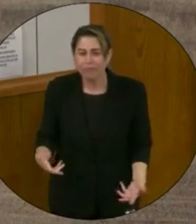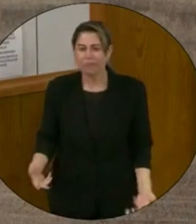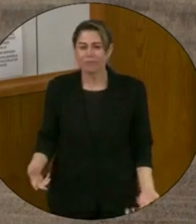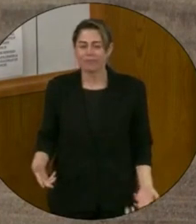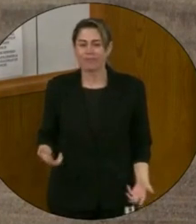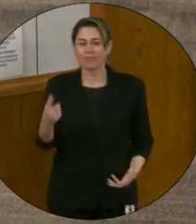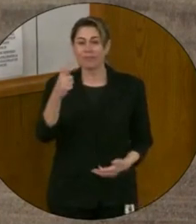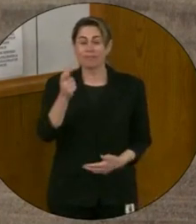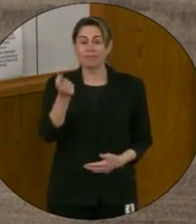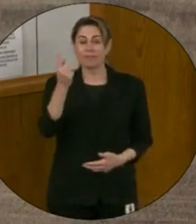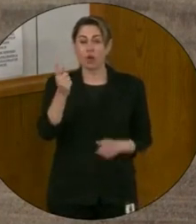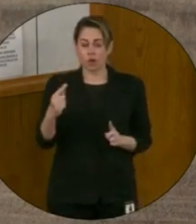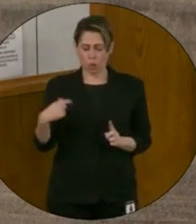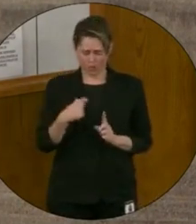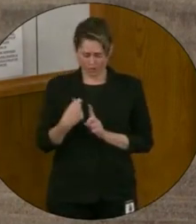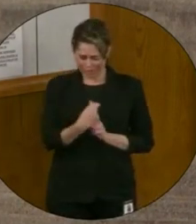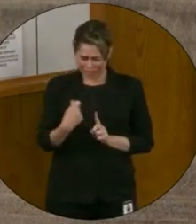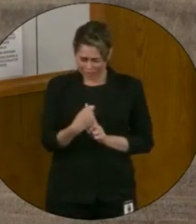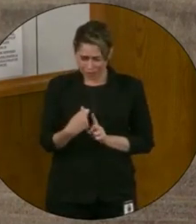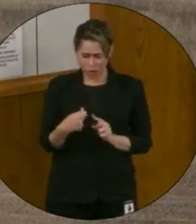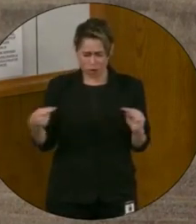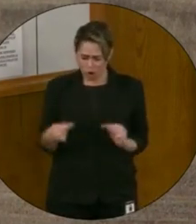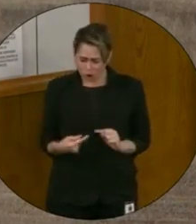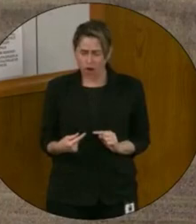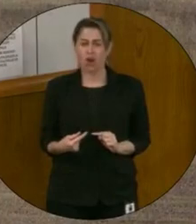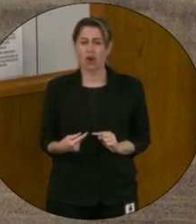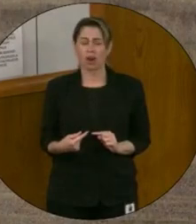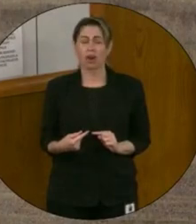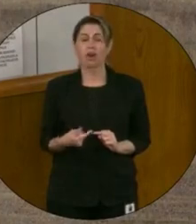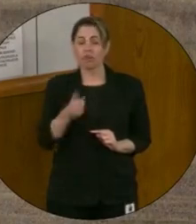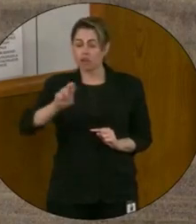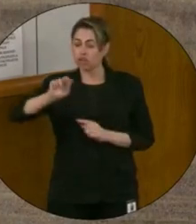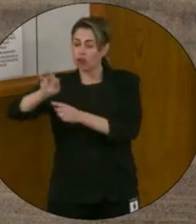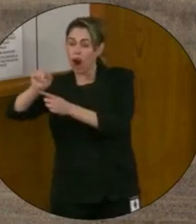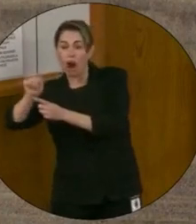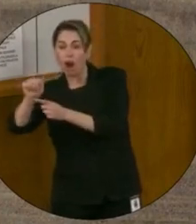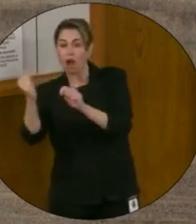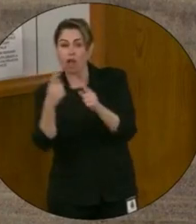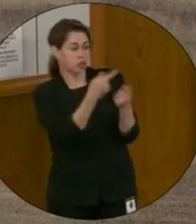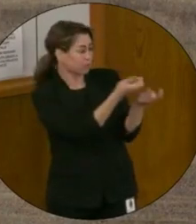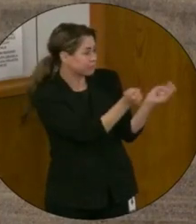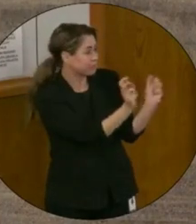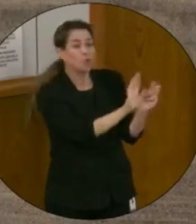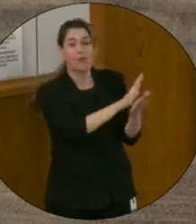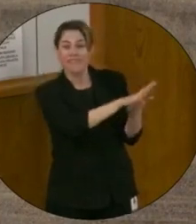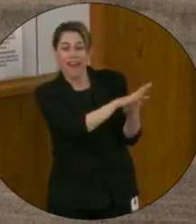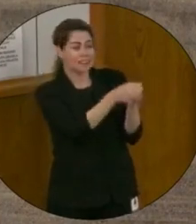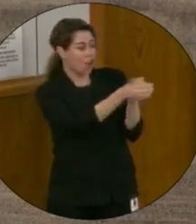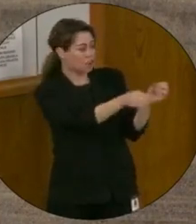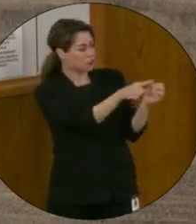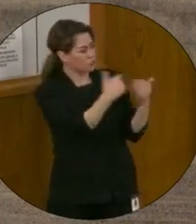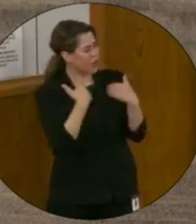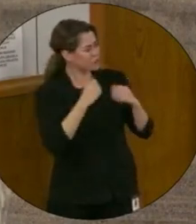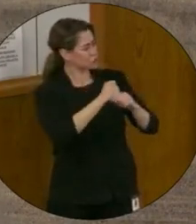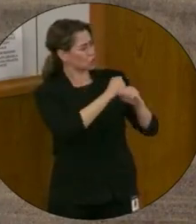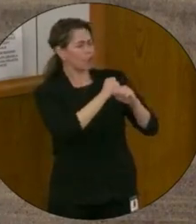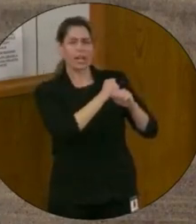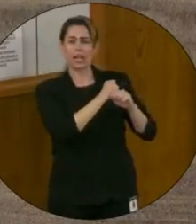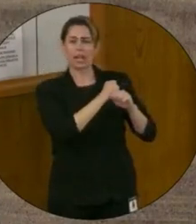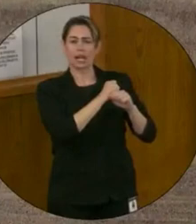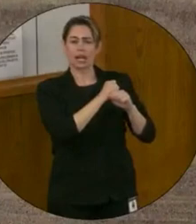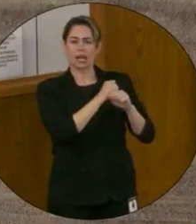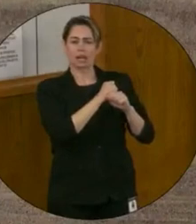Because when we get beat, when we get hurt, right? Dr. Jara and all of you in your nice office, you have security that has